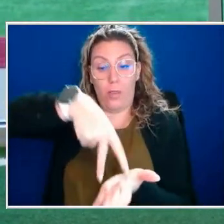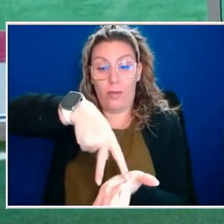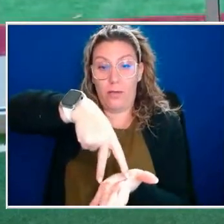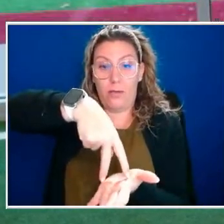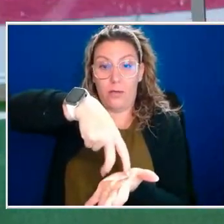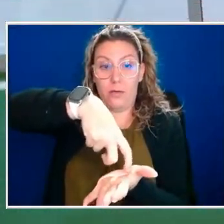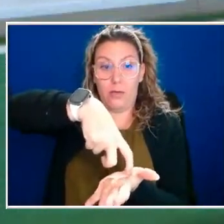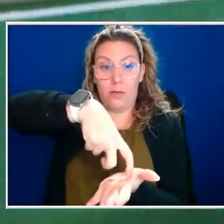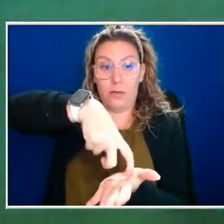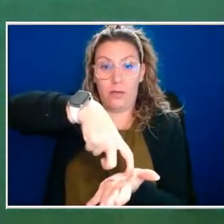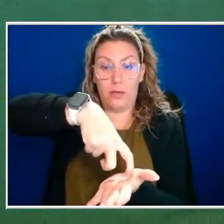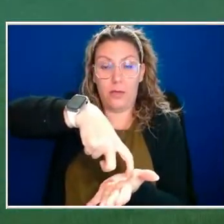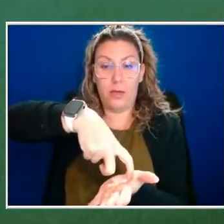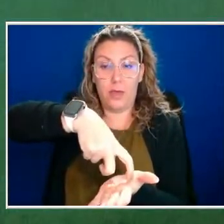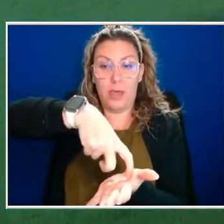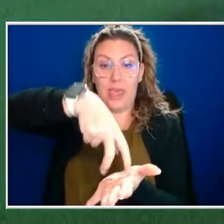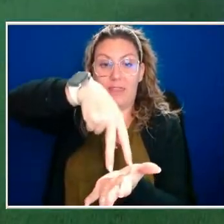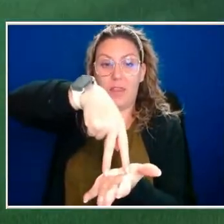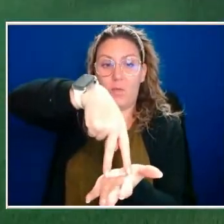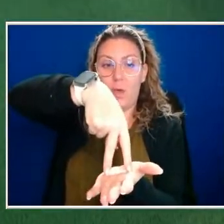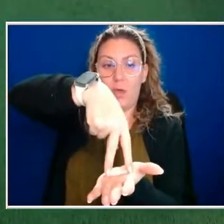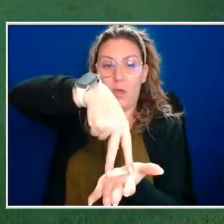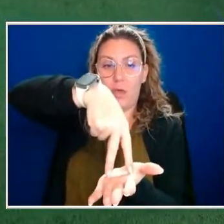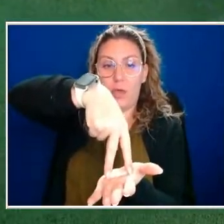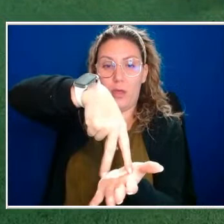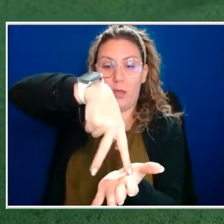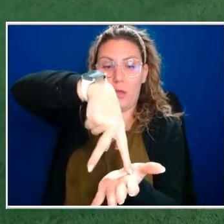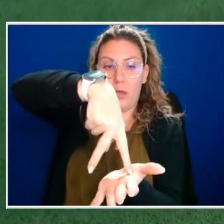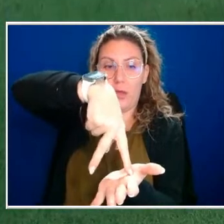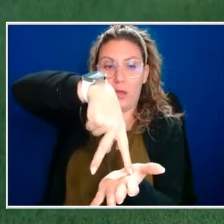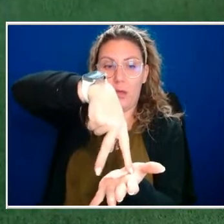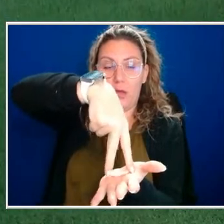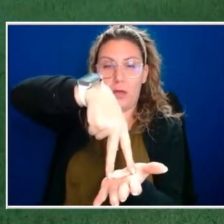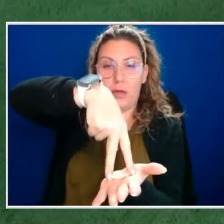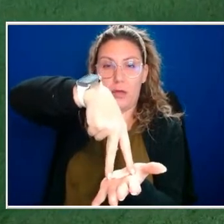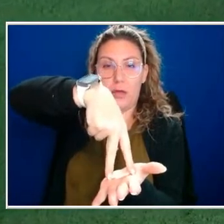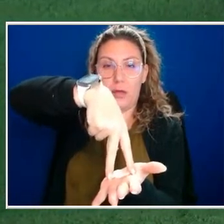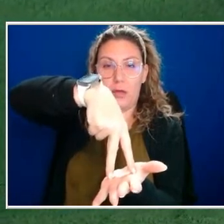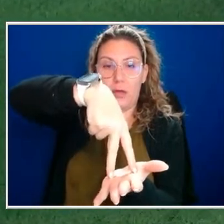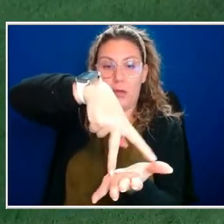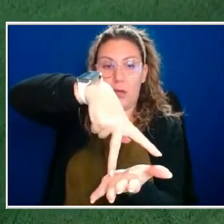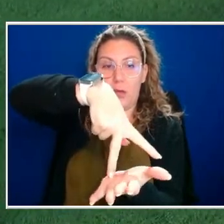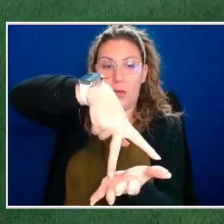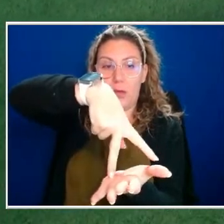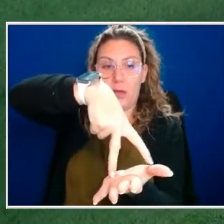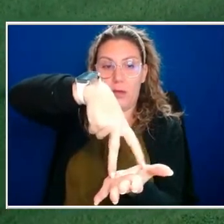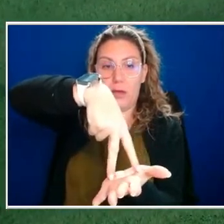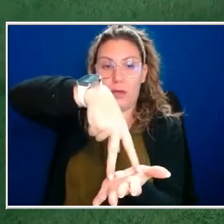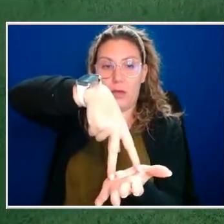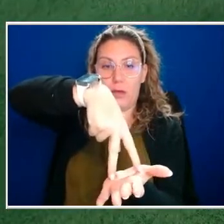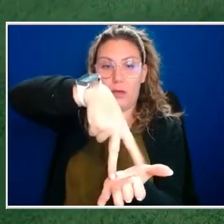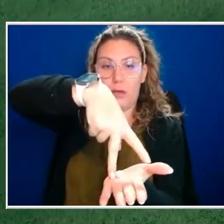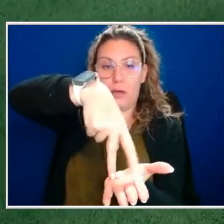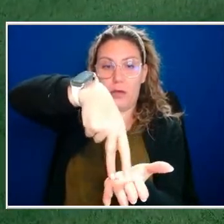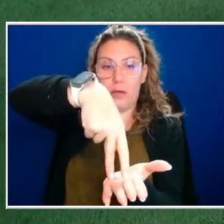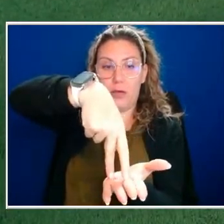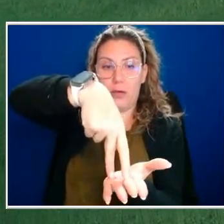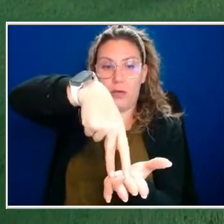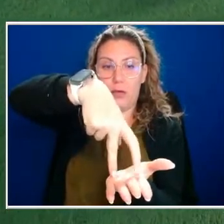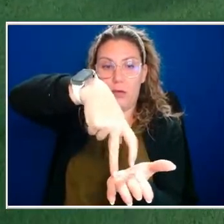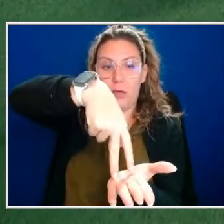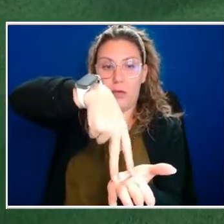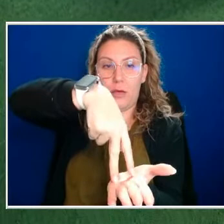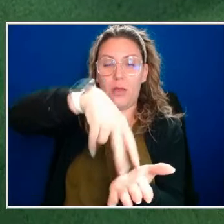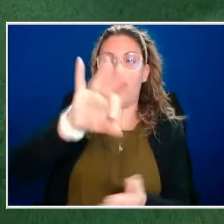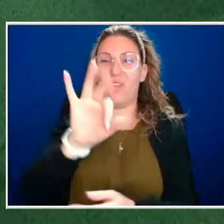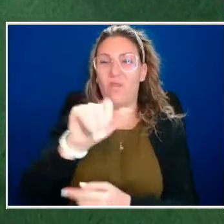bit of change of direction. So just moving that other foot, tapping it out to the side, out in front, out behind, and then